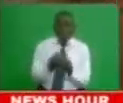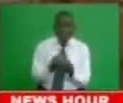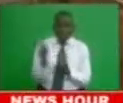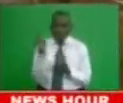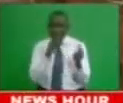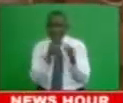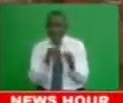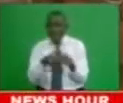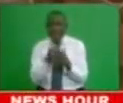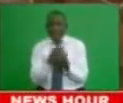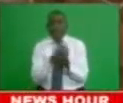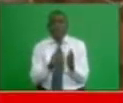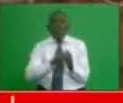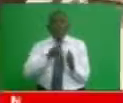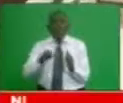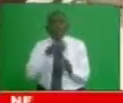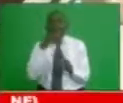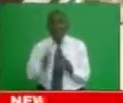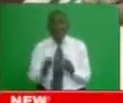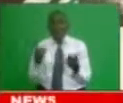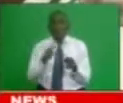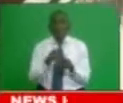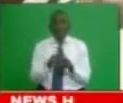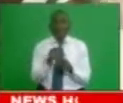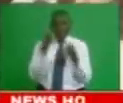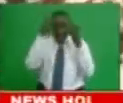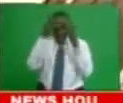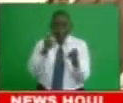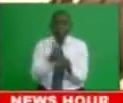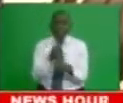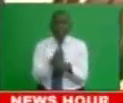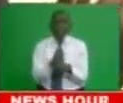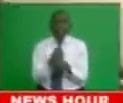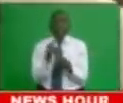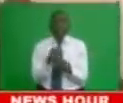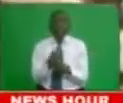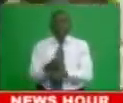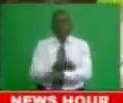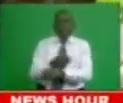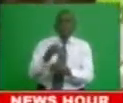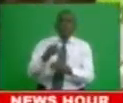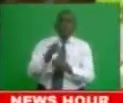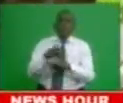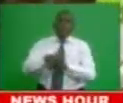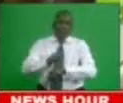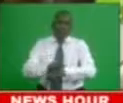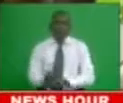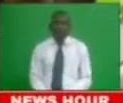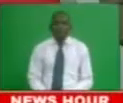worried about the neglect of cocoa farmers when it comes to taking decisions that shape the cocoa industry.